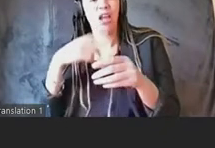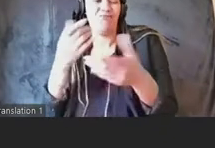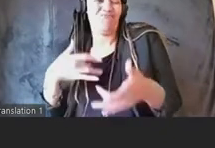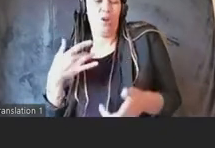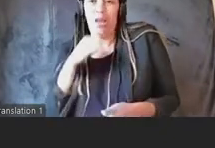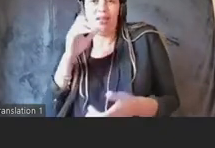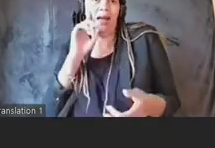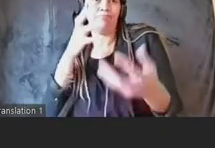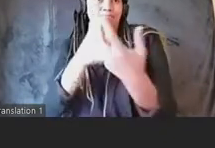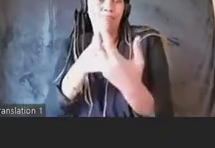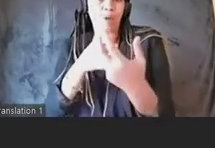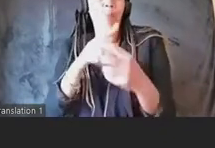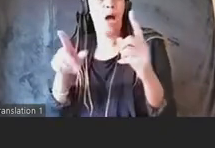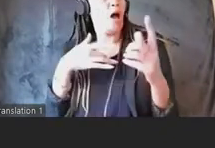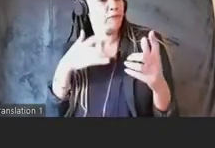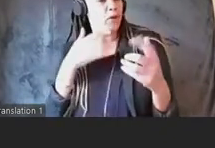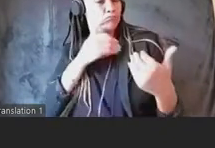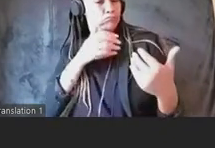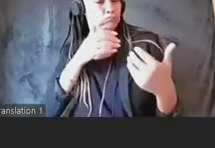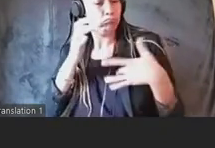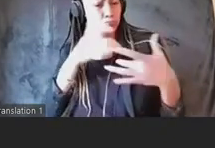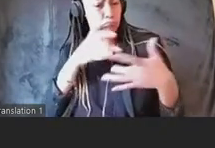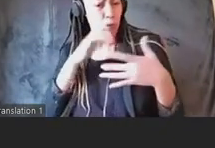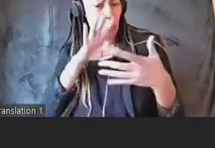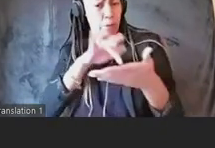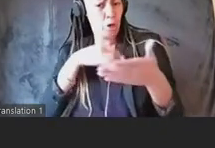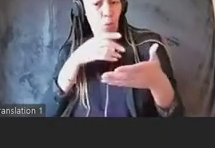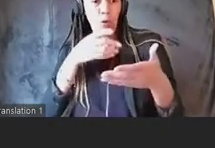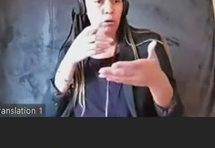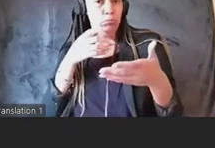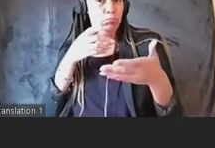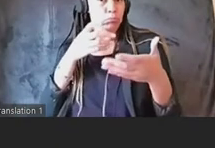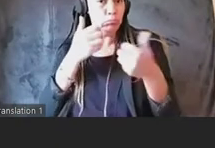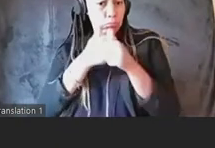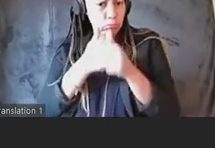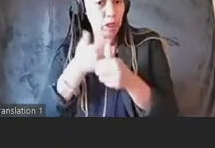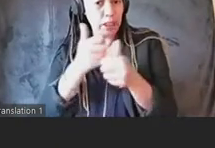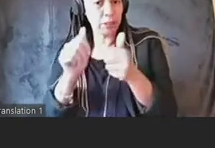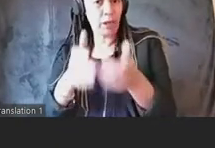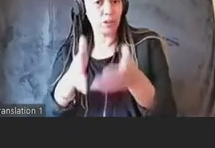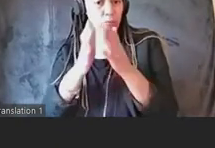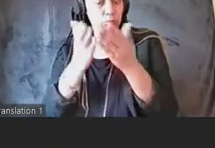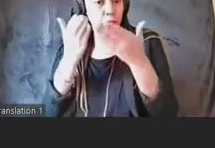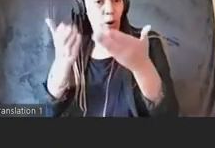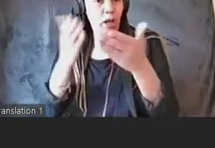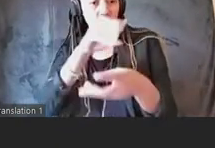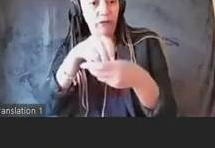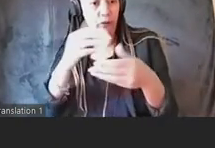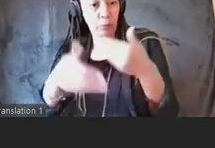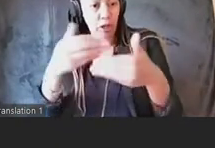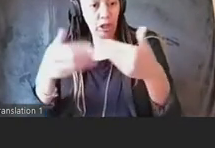concerns. But again, we're in the middle of everybody. We will accommodate anybody's request that's involved in this process. We just want to